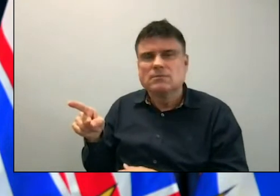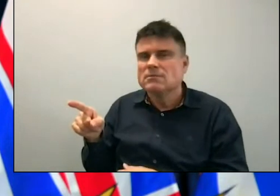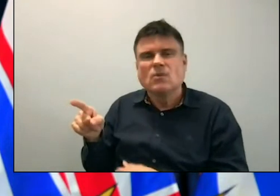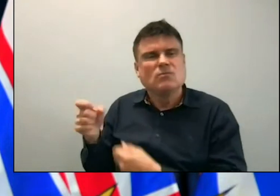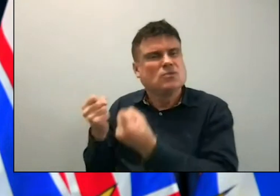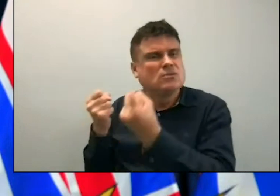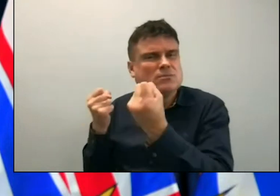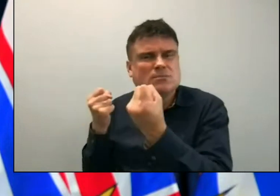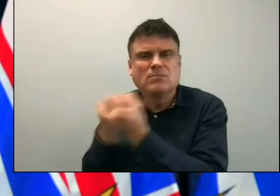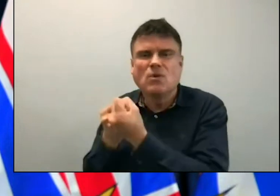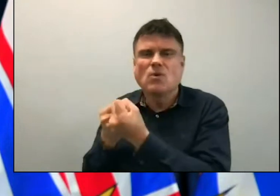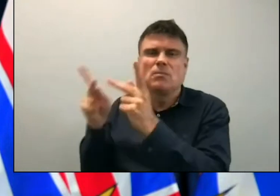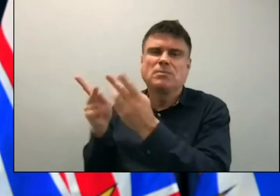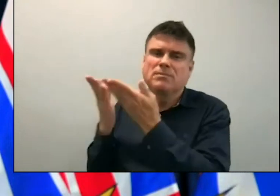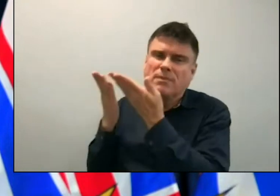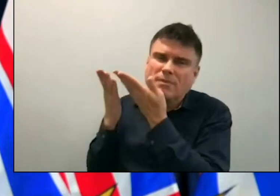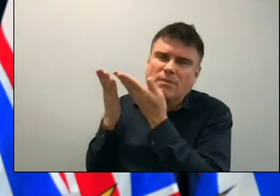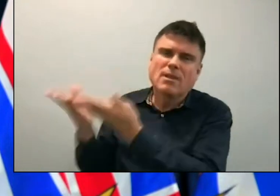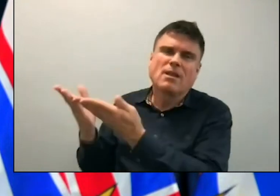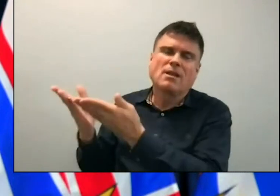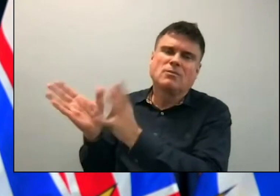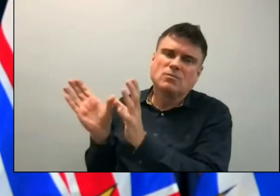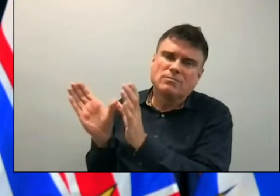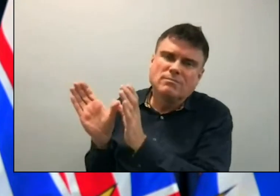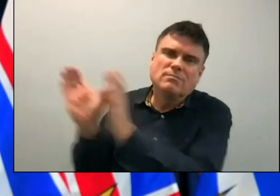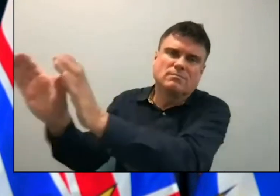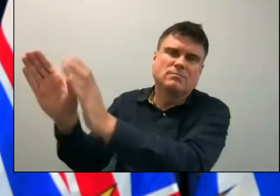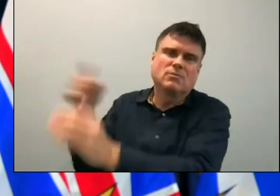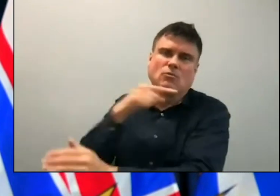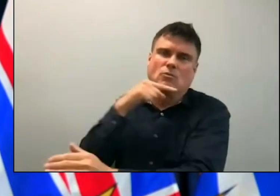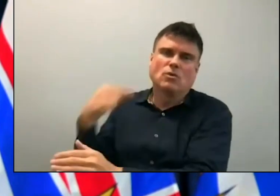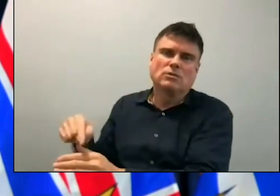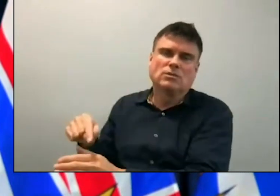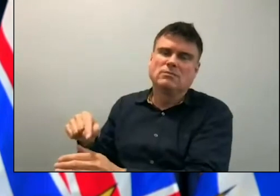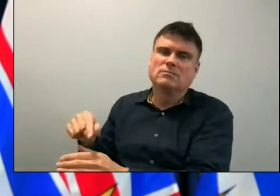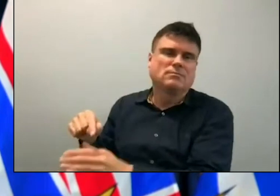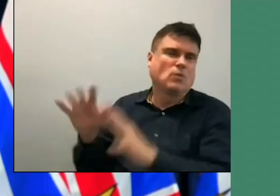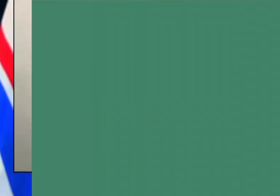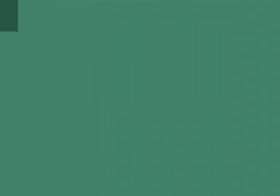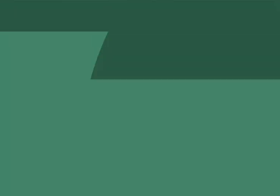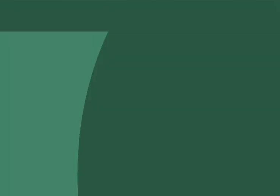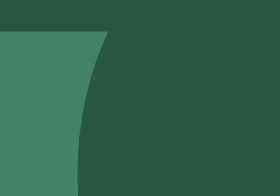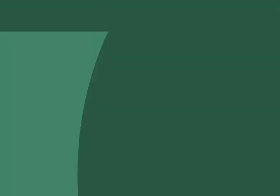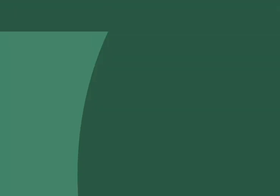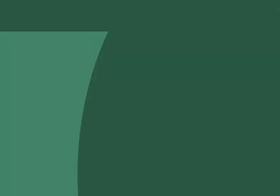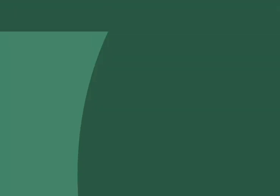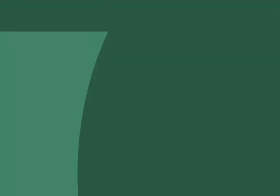people in their hour of need, then we're not truly global citizens, and I know British Columbians are.